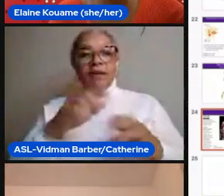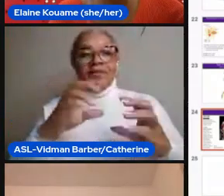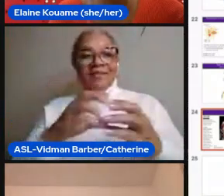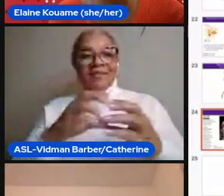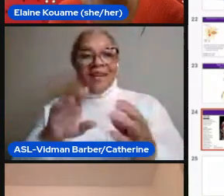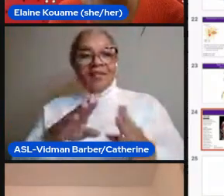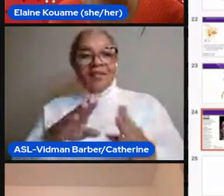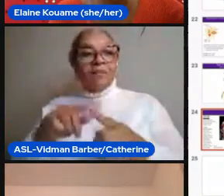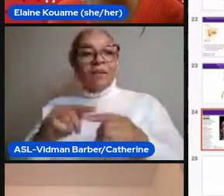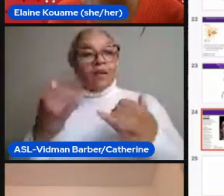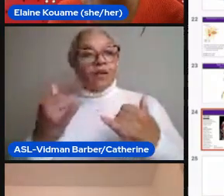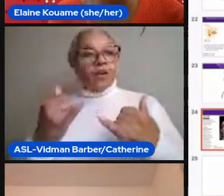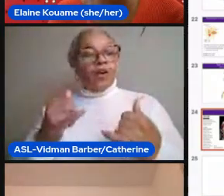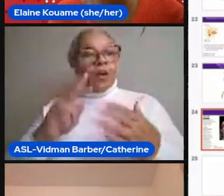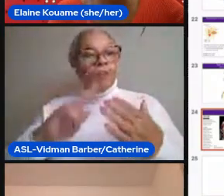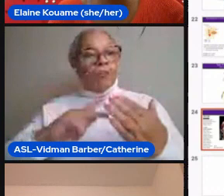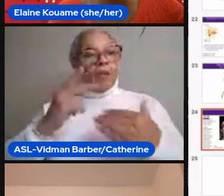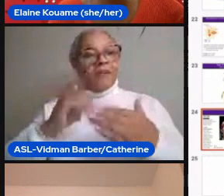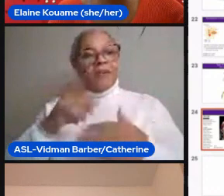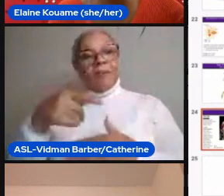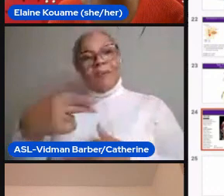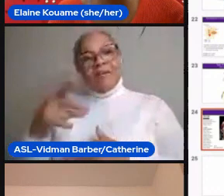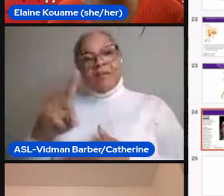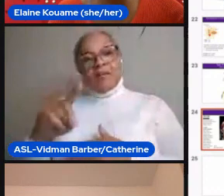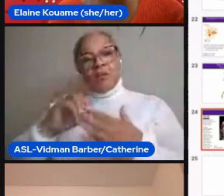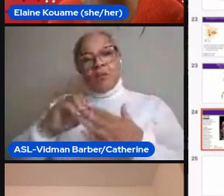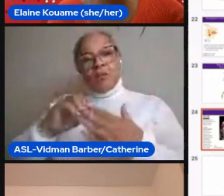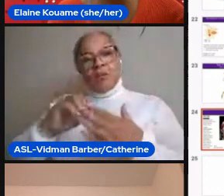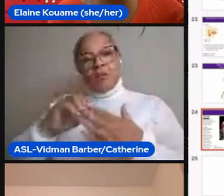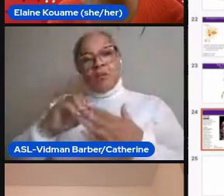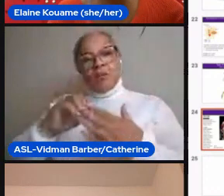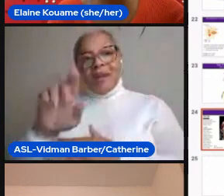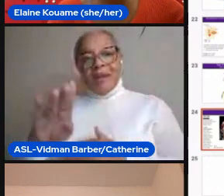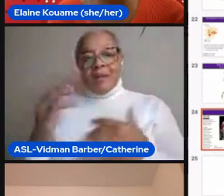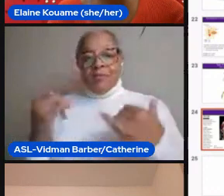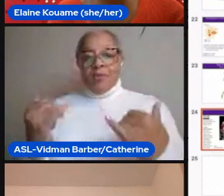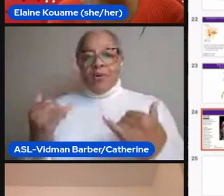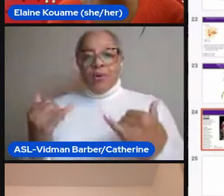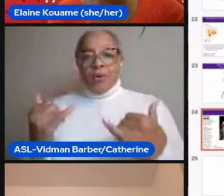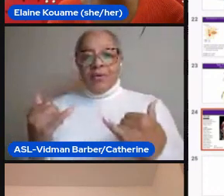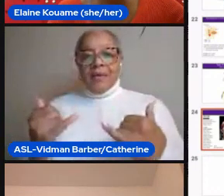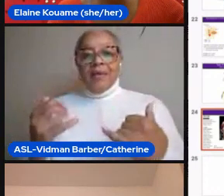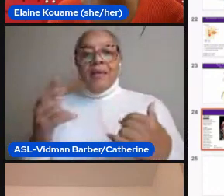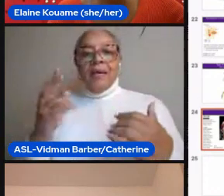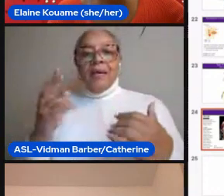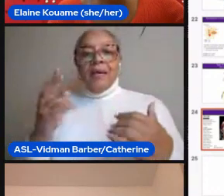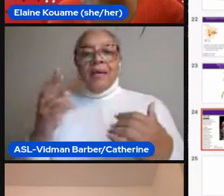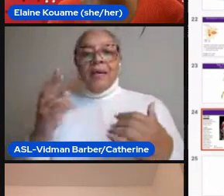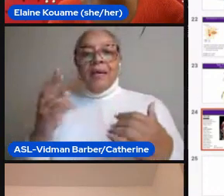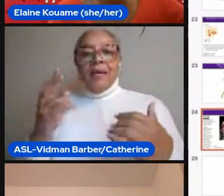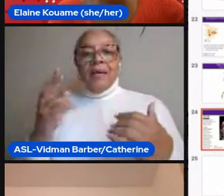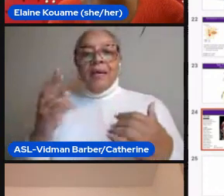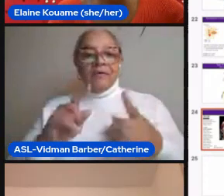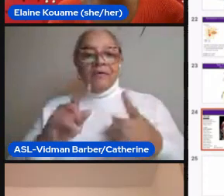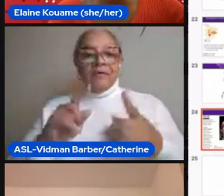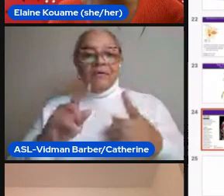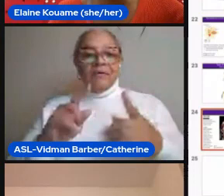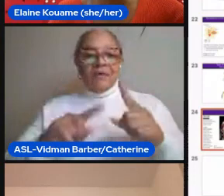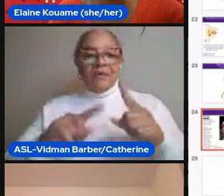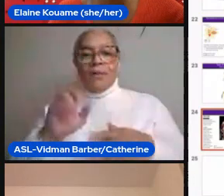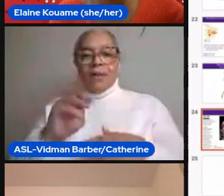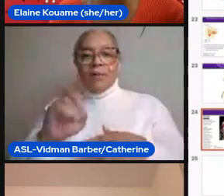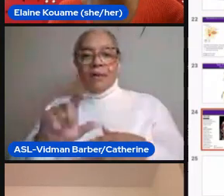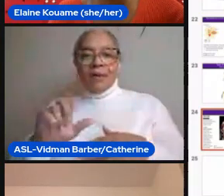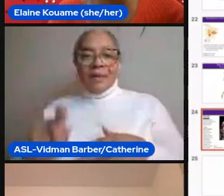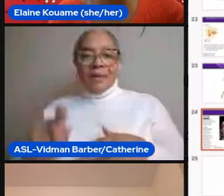from a PhD student in the lab. Is He's currently testing different viruses with this MLKL system, but